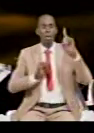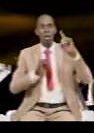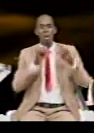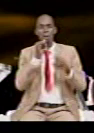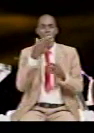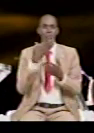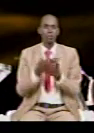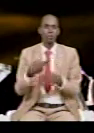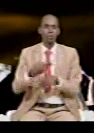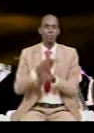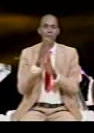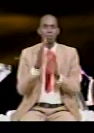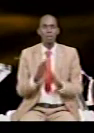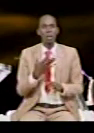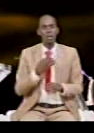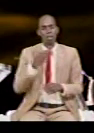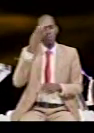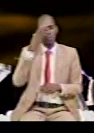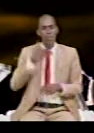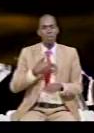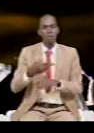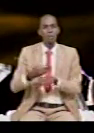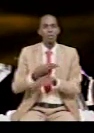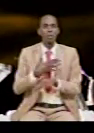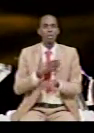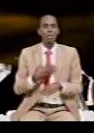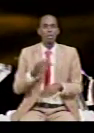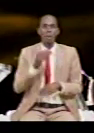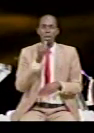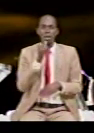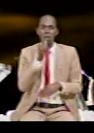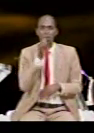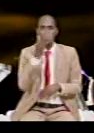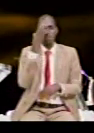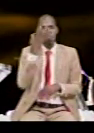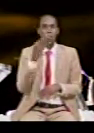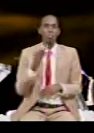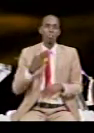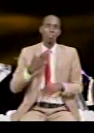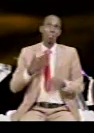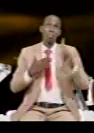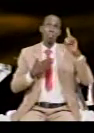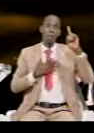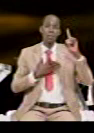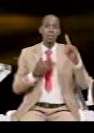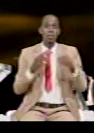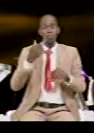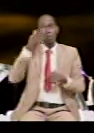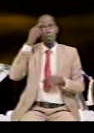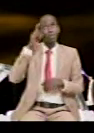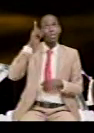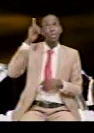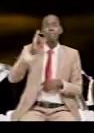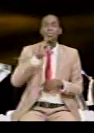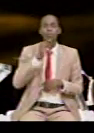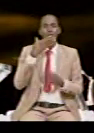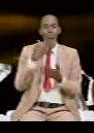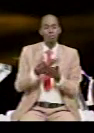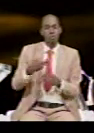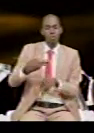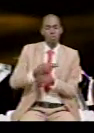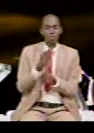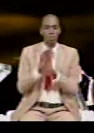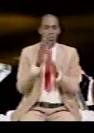is the shepherd. He is the shepherd over you as a Christian. And a shepherd